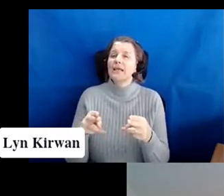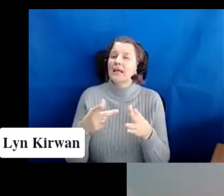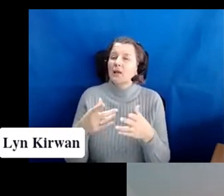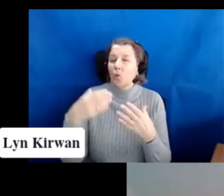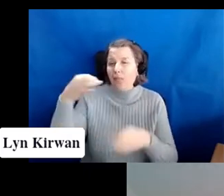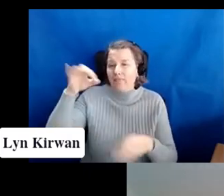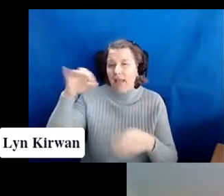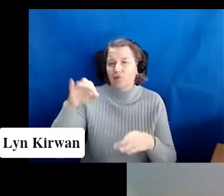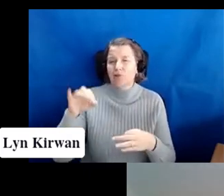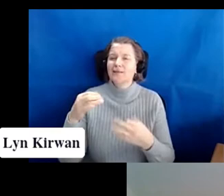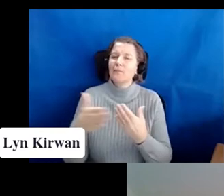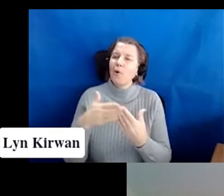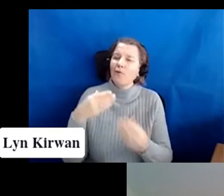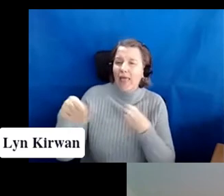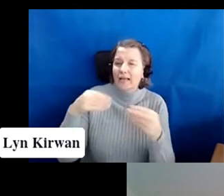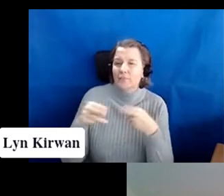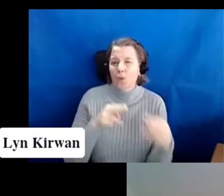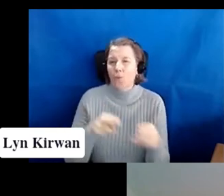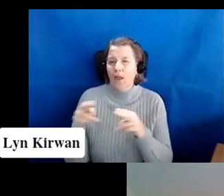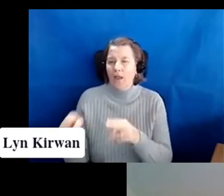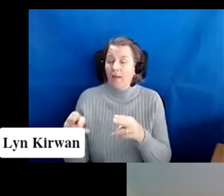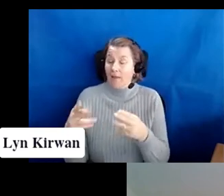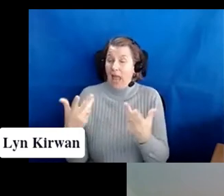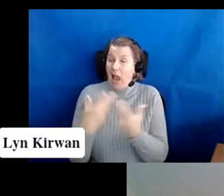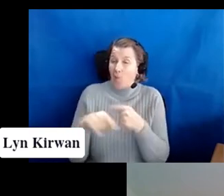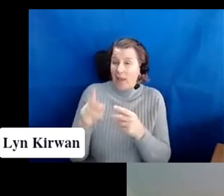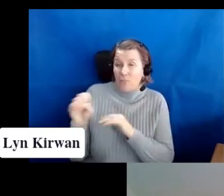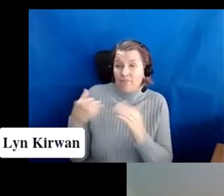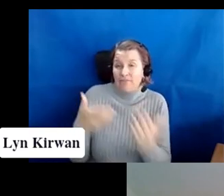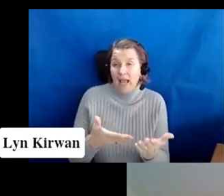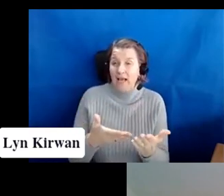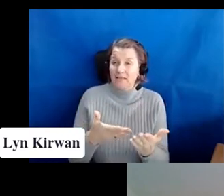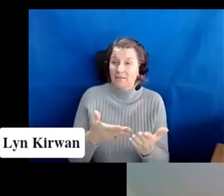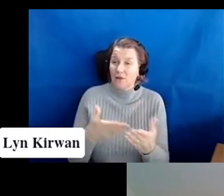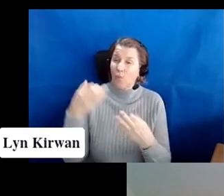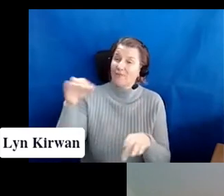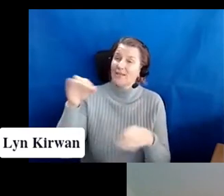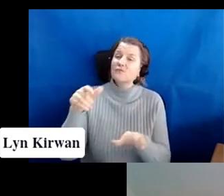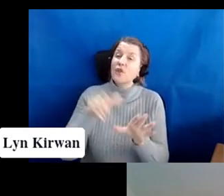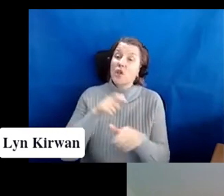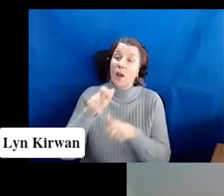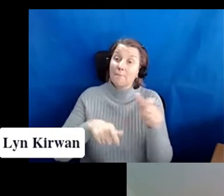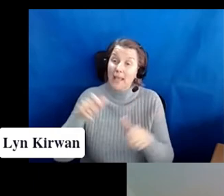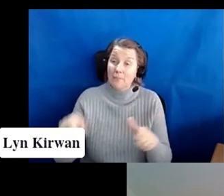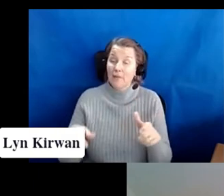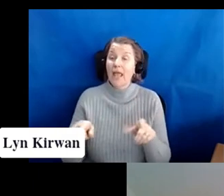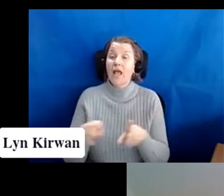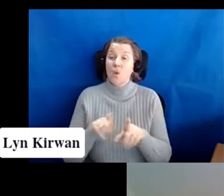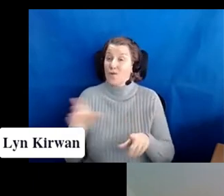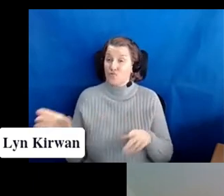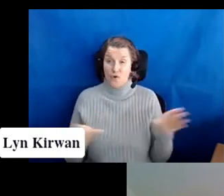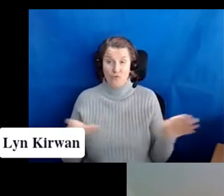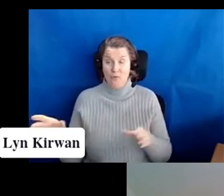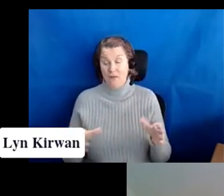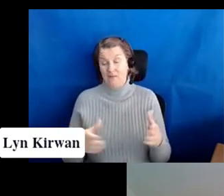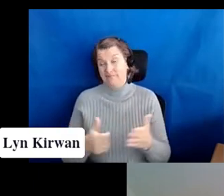else could we provide a qualification for the young people who complete this work? The recruitment will always be a